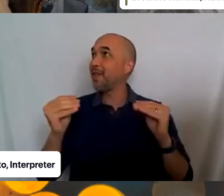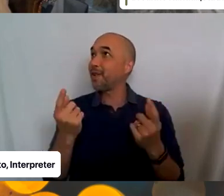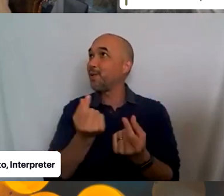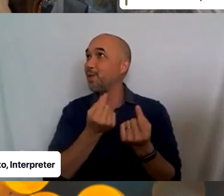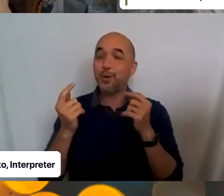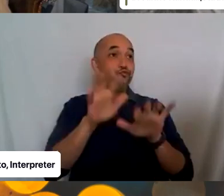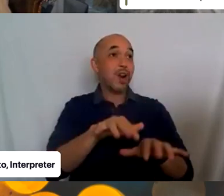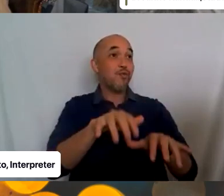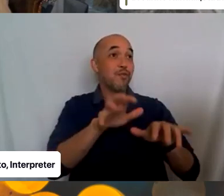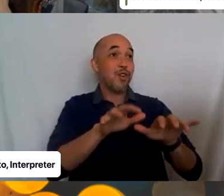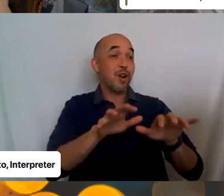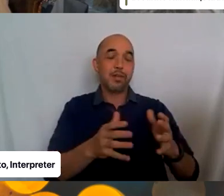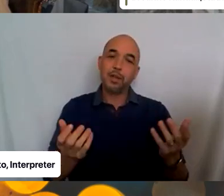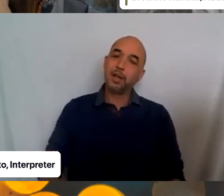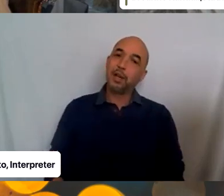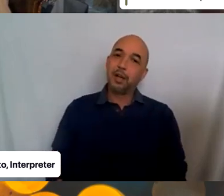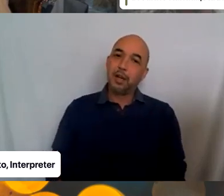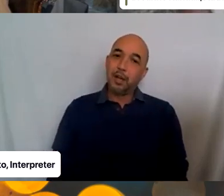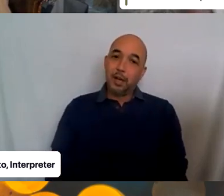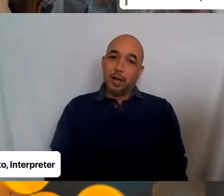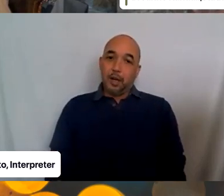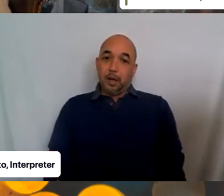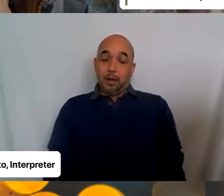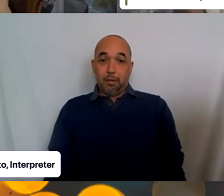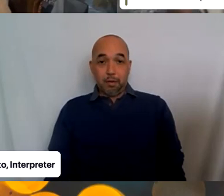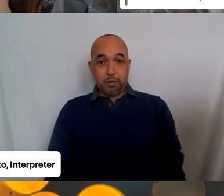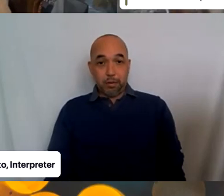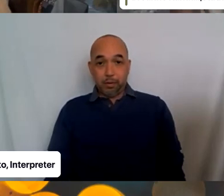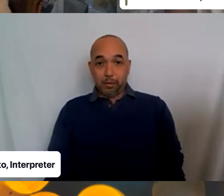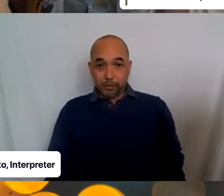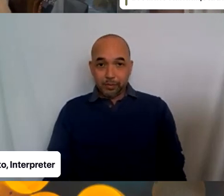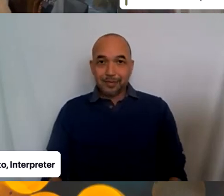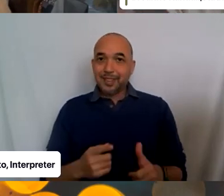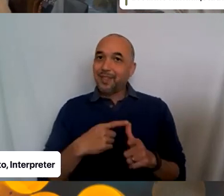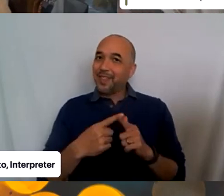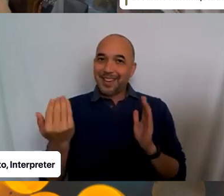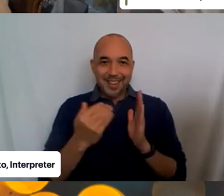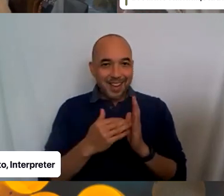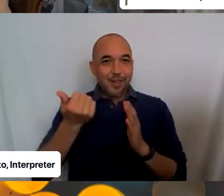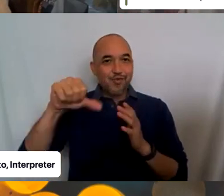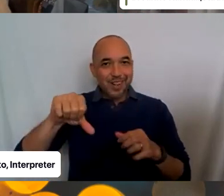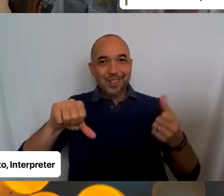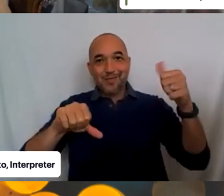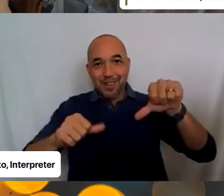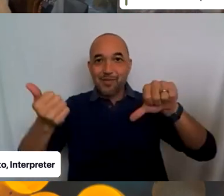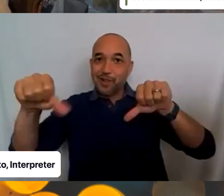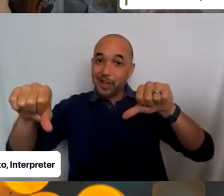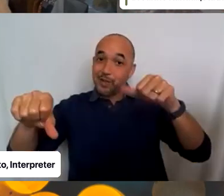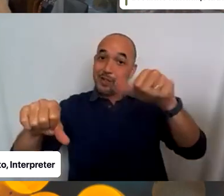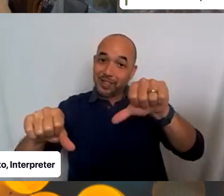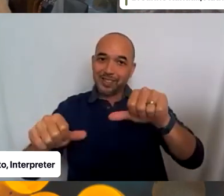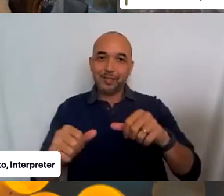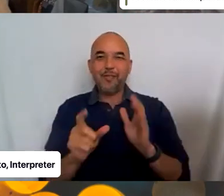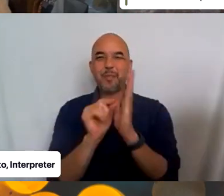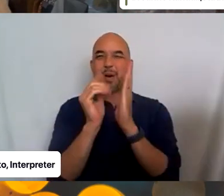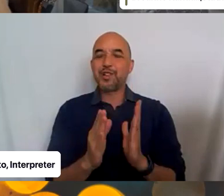was just, gosh, yeah. And then it happened again. It was just like rejection after rejection from publishing house. It was always like